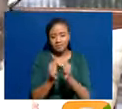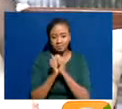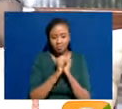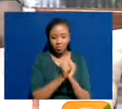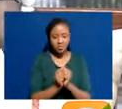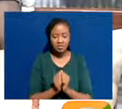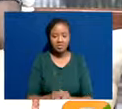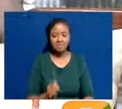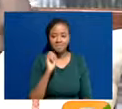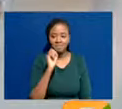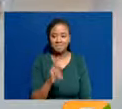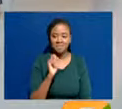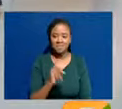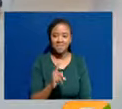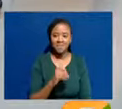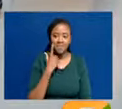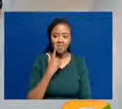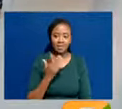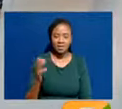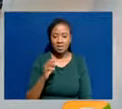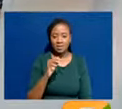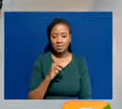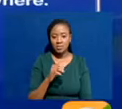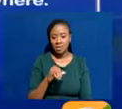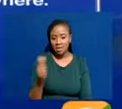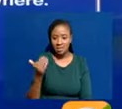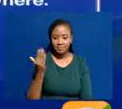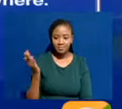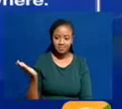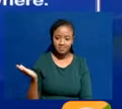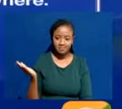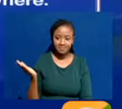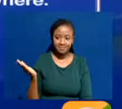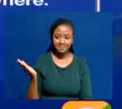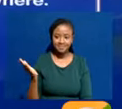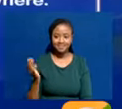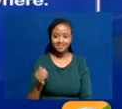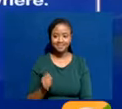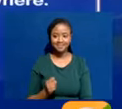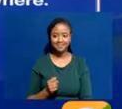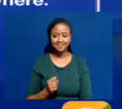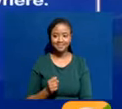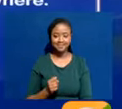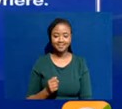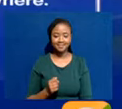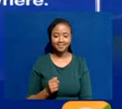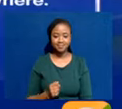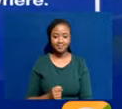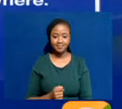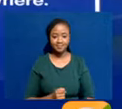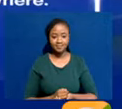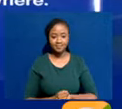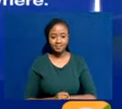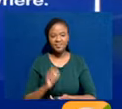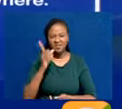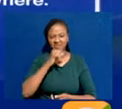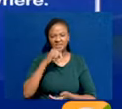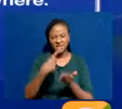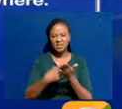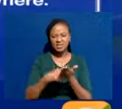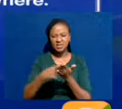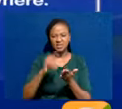together. Absolutely. Yeah. Kathure CK says, kindly ask the governor what his plan with the hawkers in Nairobi CBD. We talked about that. Yeah, we talked about